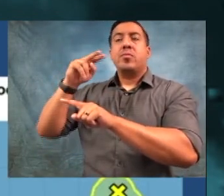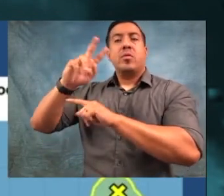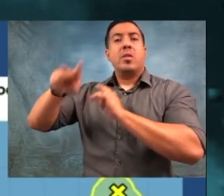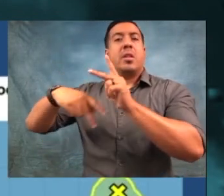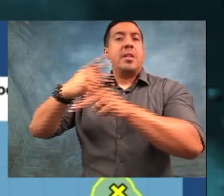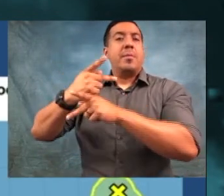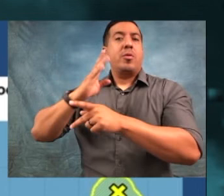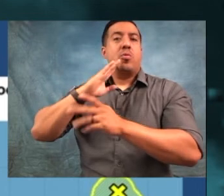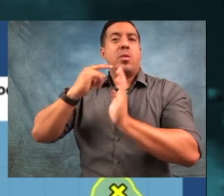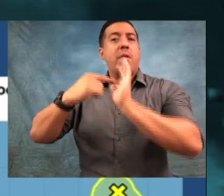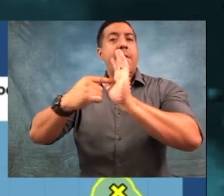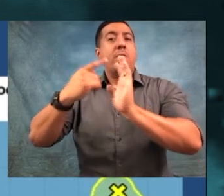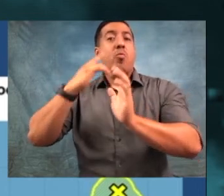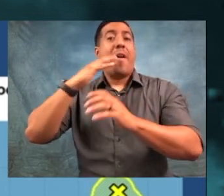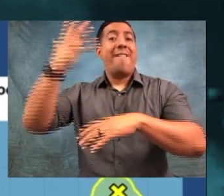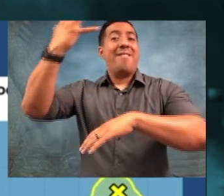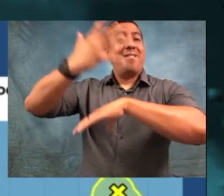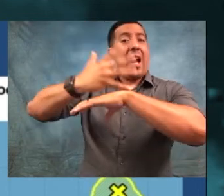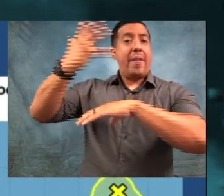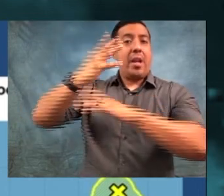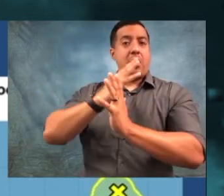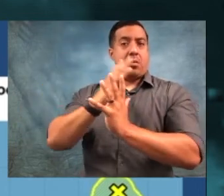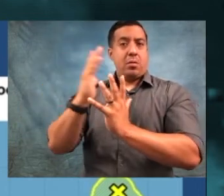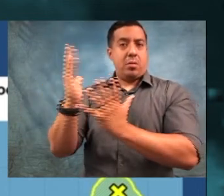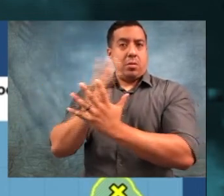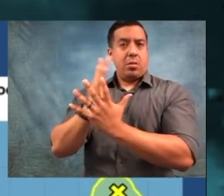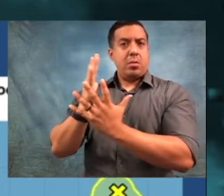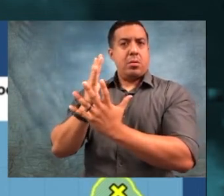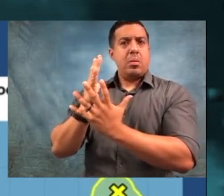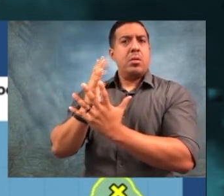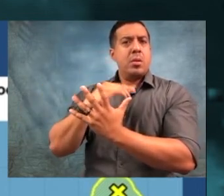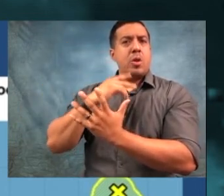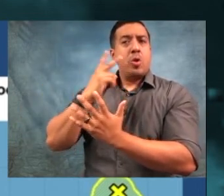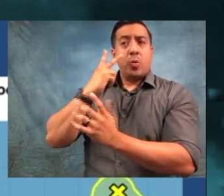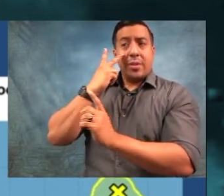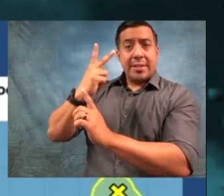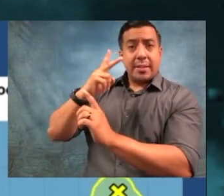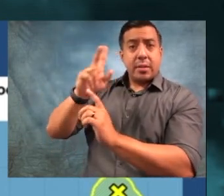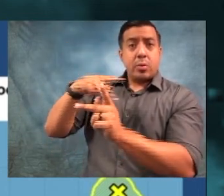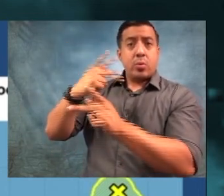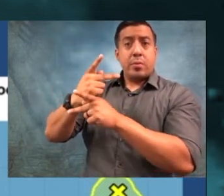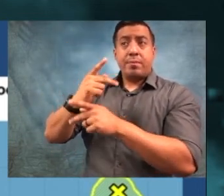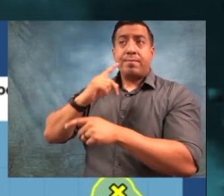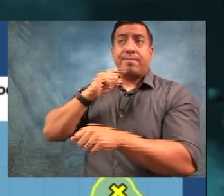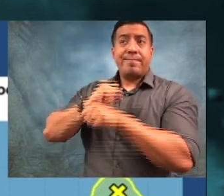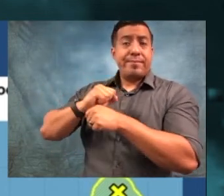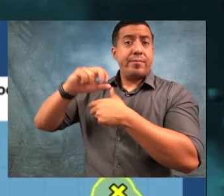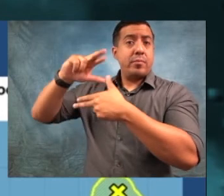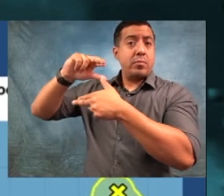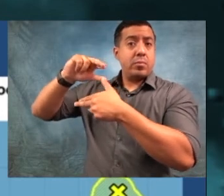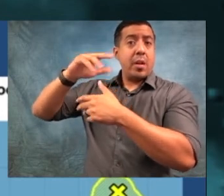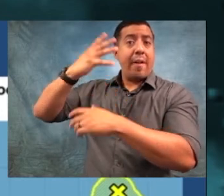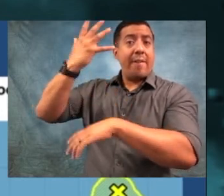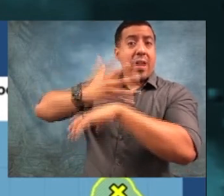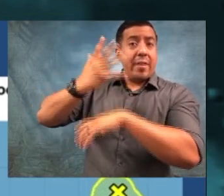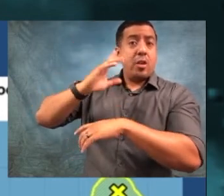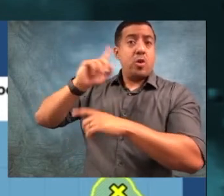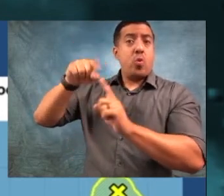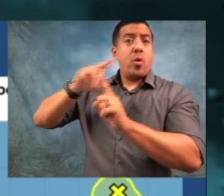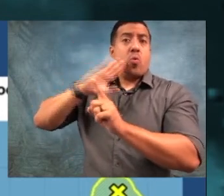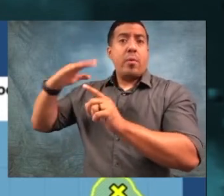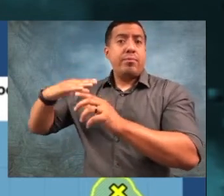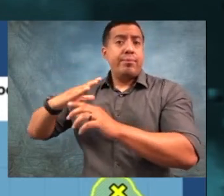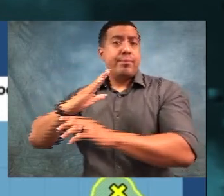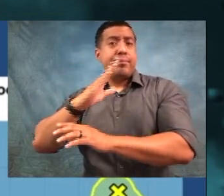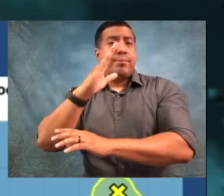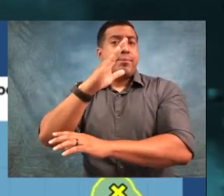as the product title implies, it looks out 5 days. So where might we see a tropical cyclone